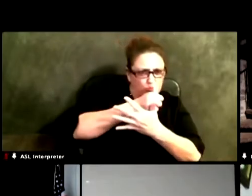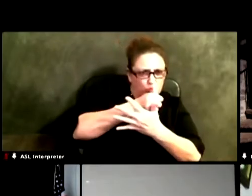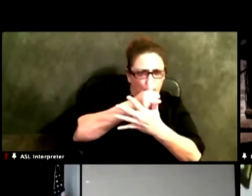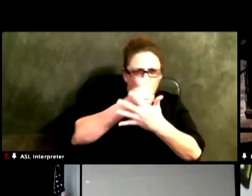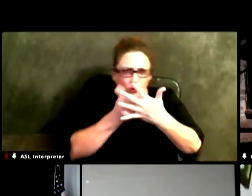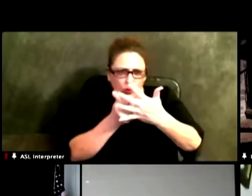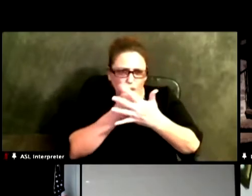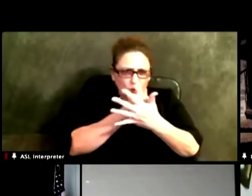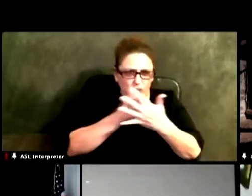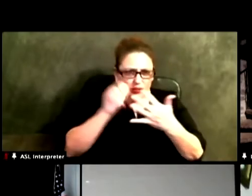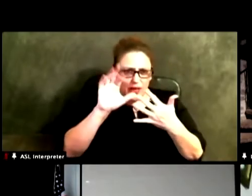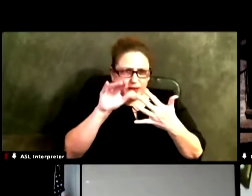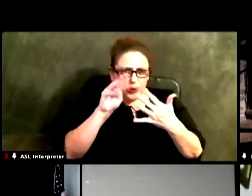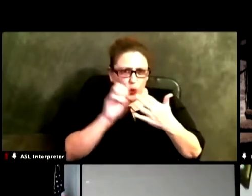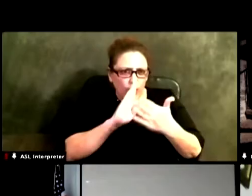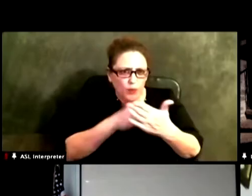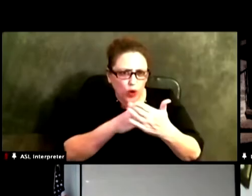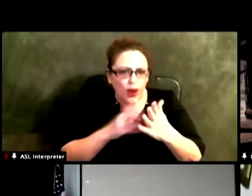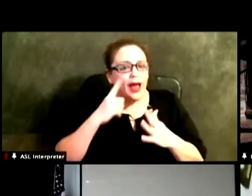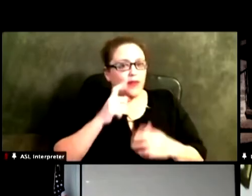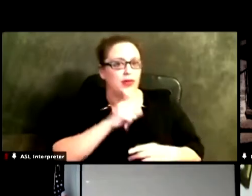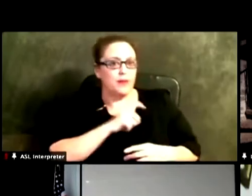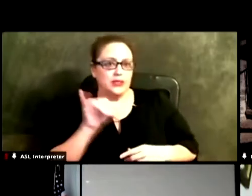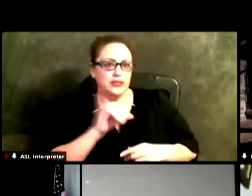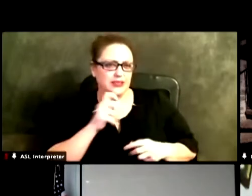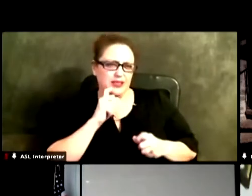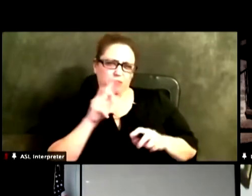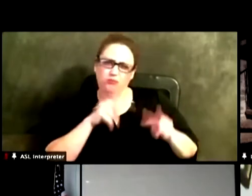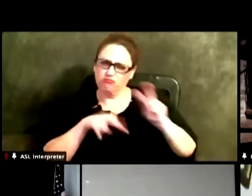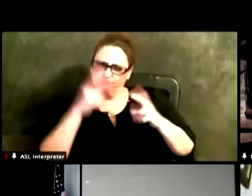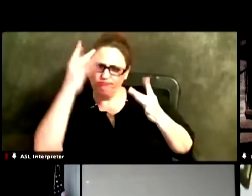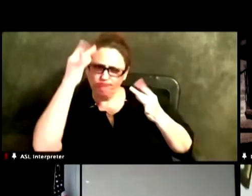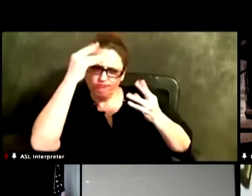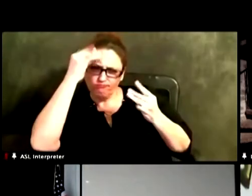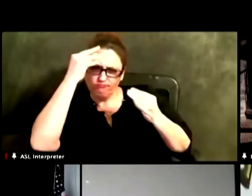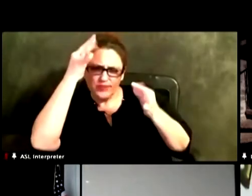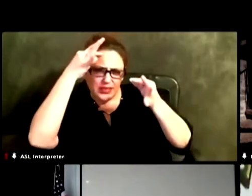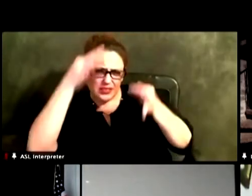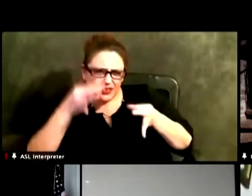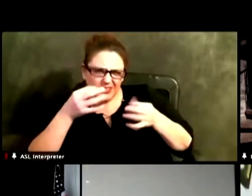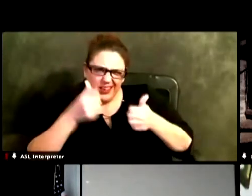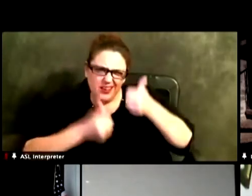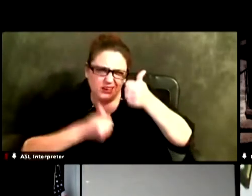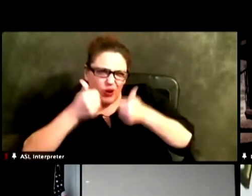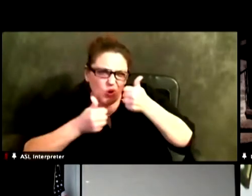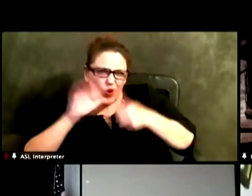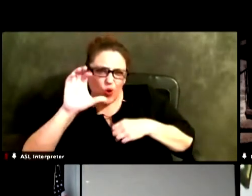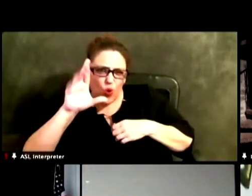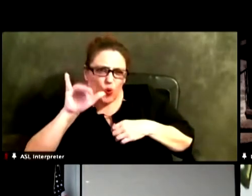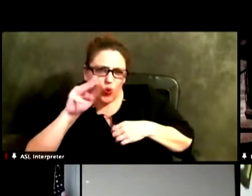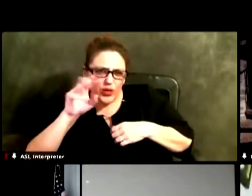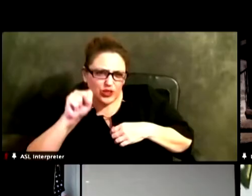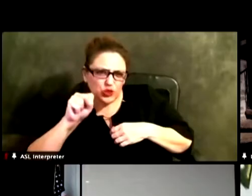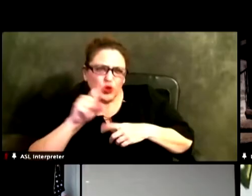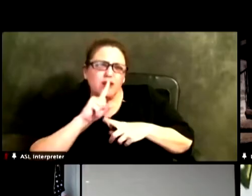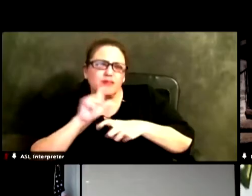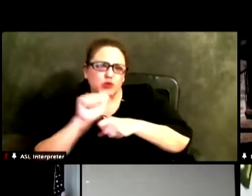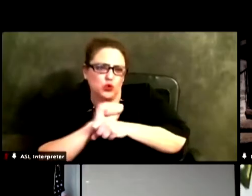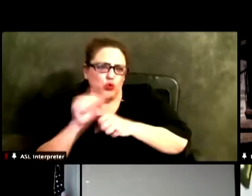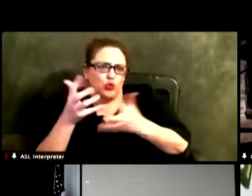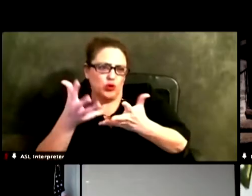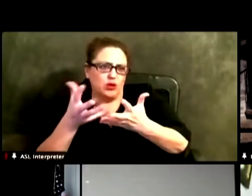better exercise their personal discretion in deciding in their day-to-day jobs which crimes they would really want to, really which ones